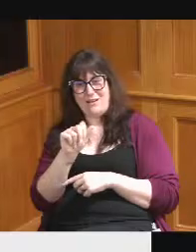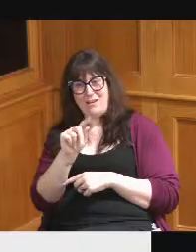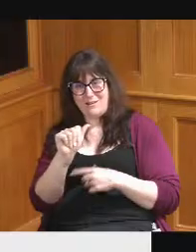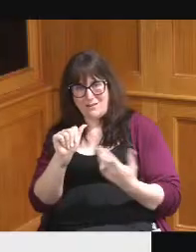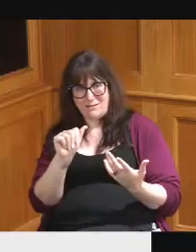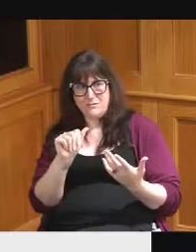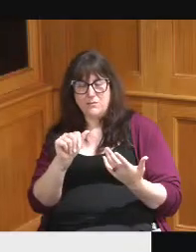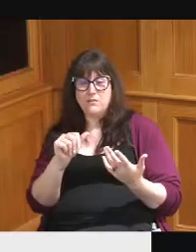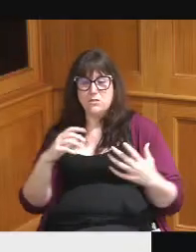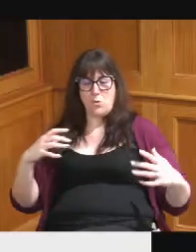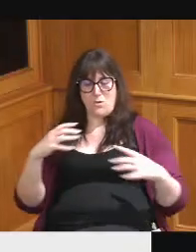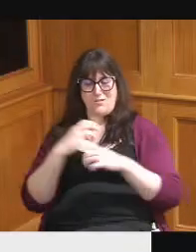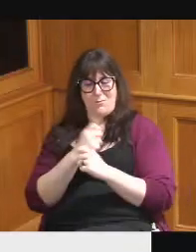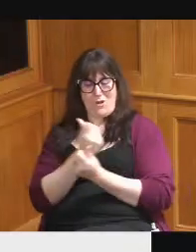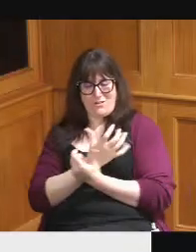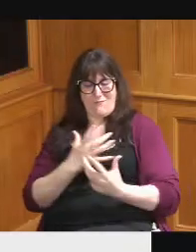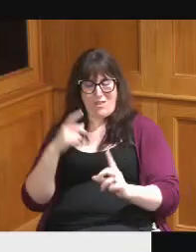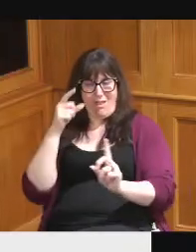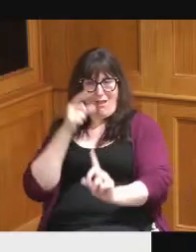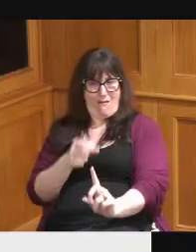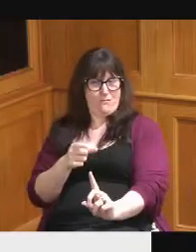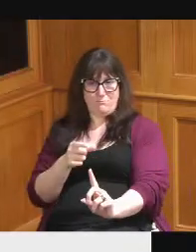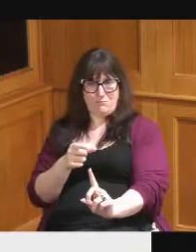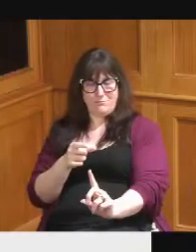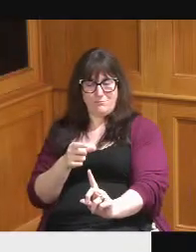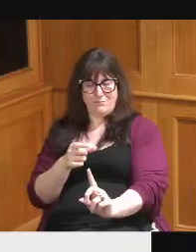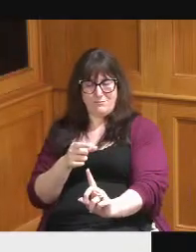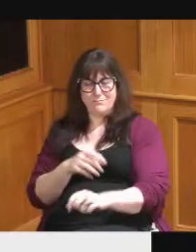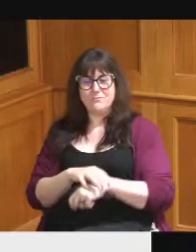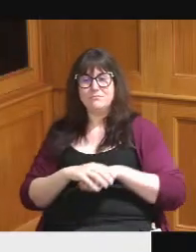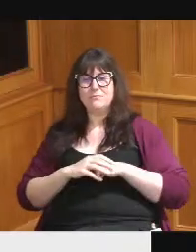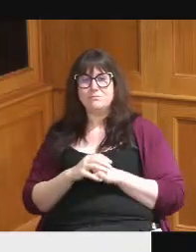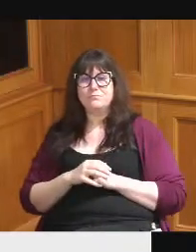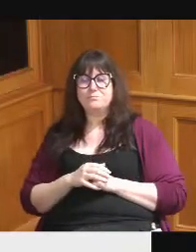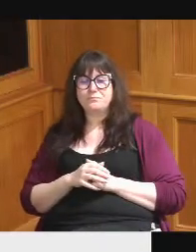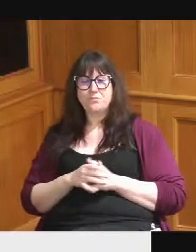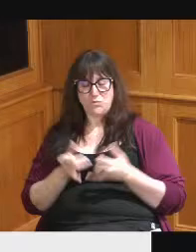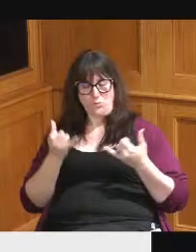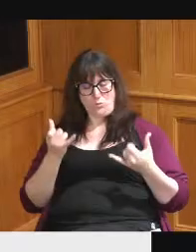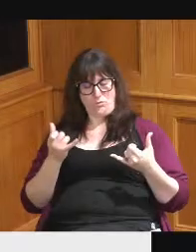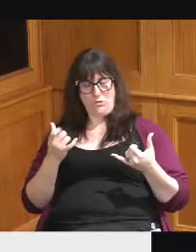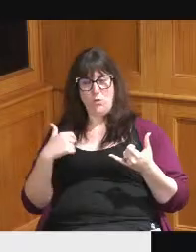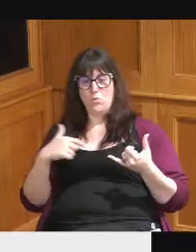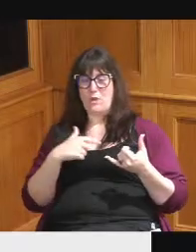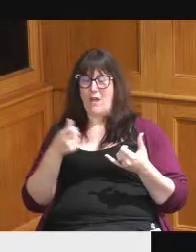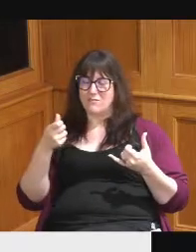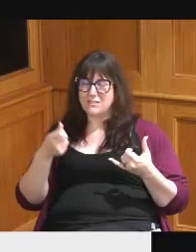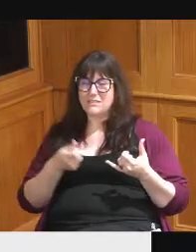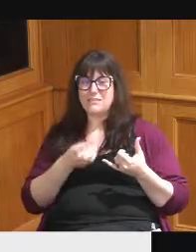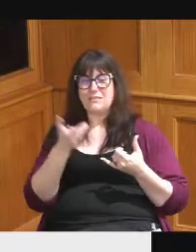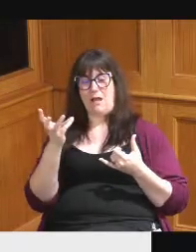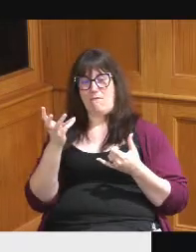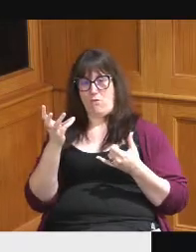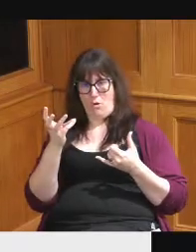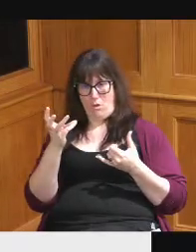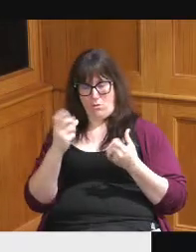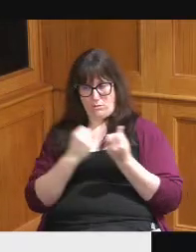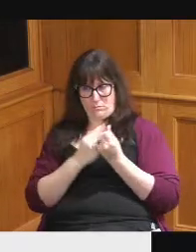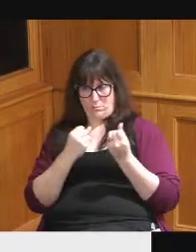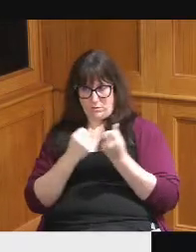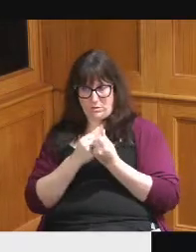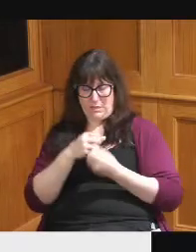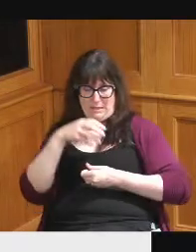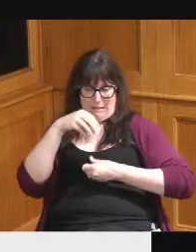to kind of summarize this, where we stand right now, we have several leads right now internal